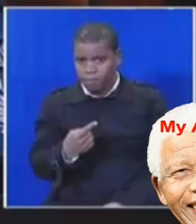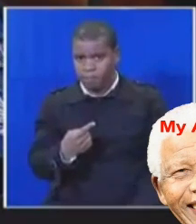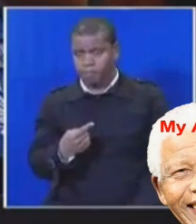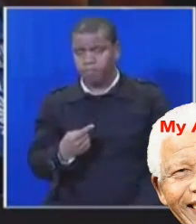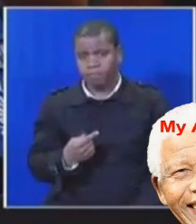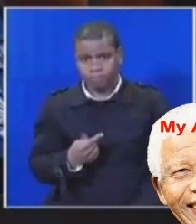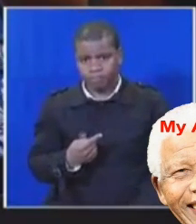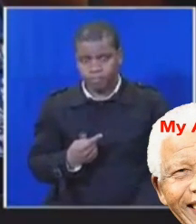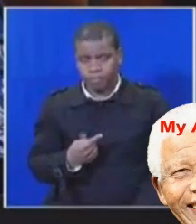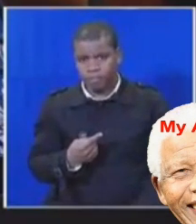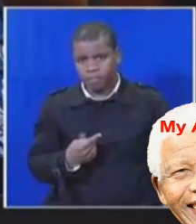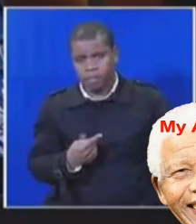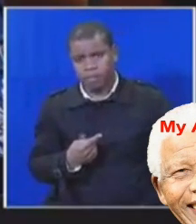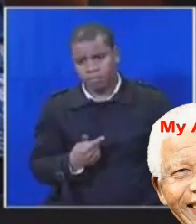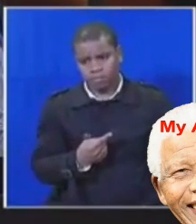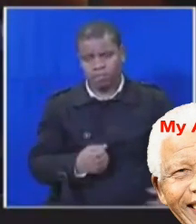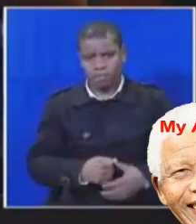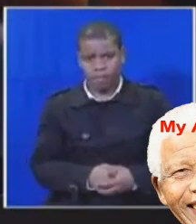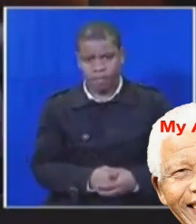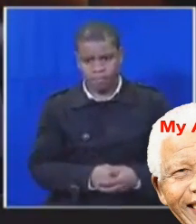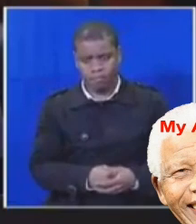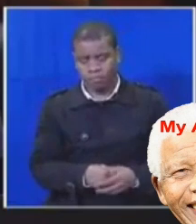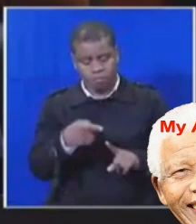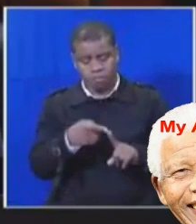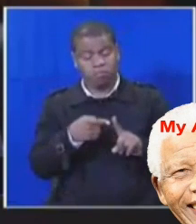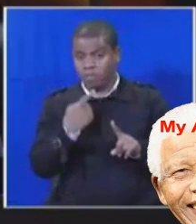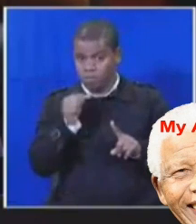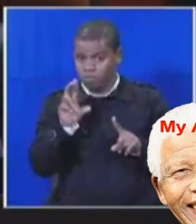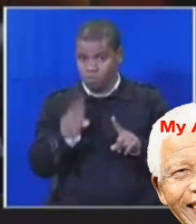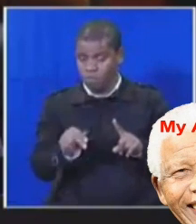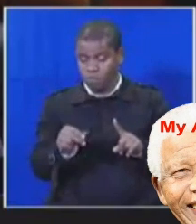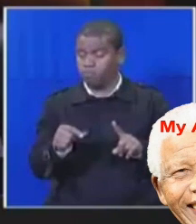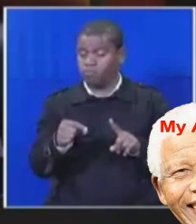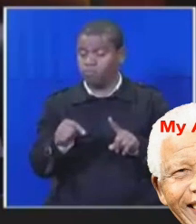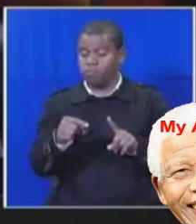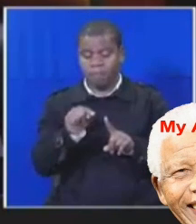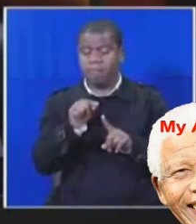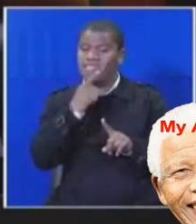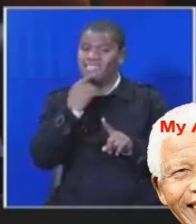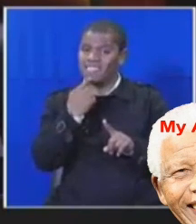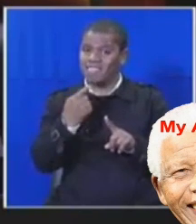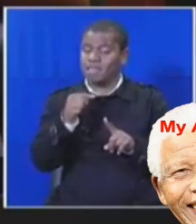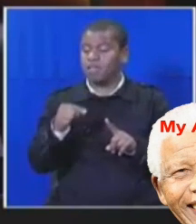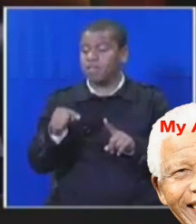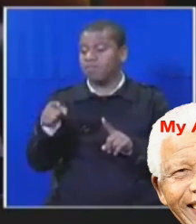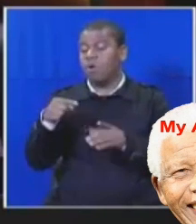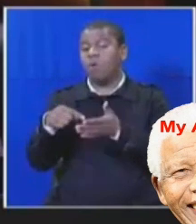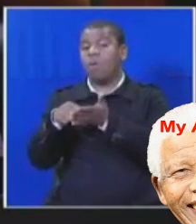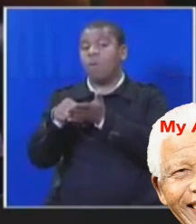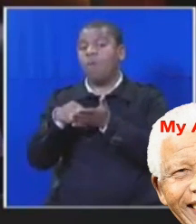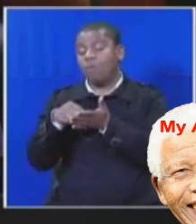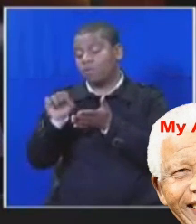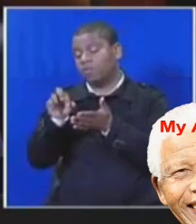is corrupt, as it was referred to, and he said no. All what he said was that Honorable Malima is owing SARS 20